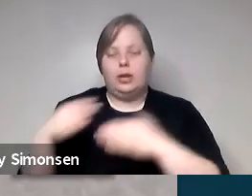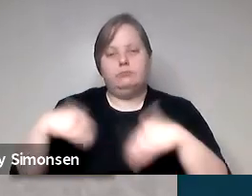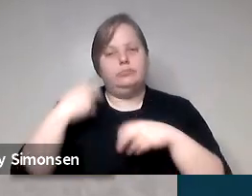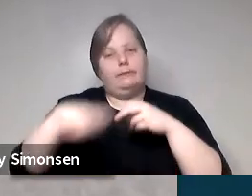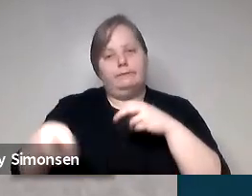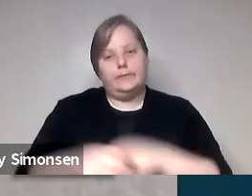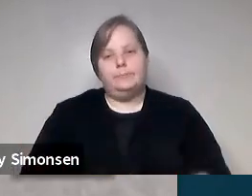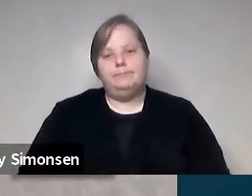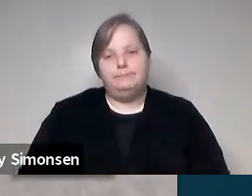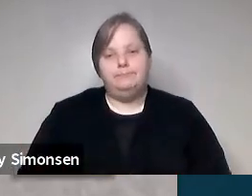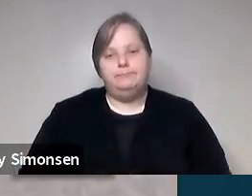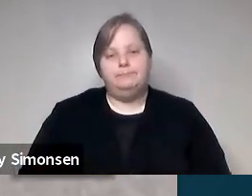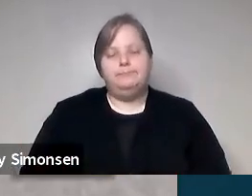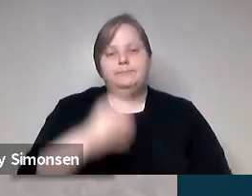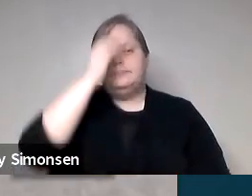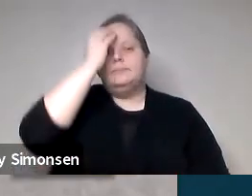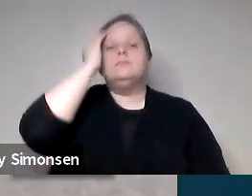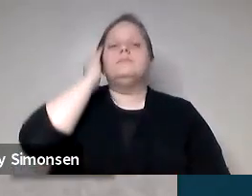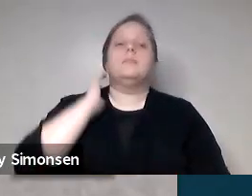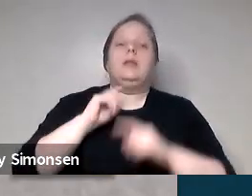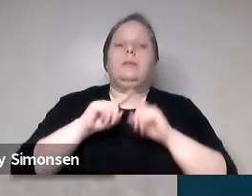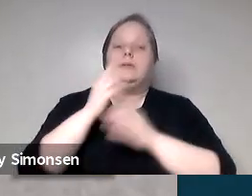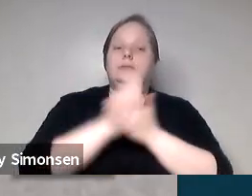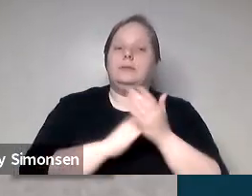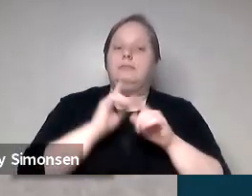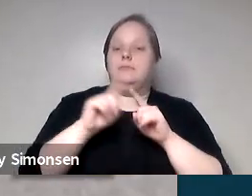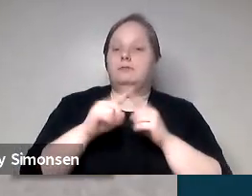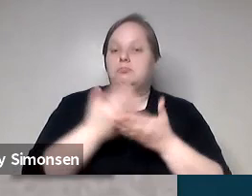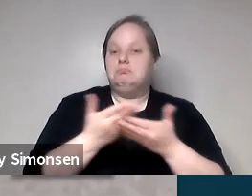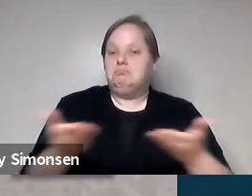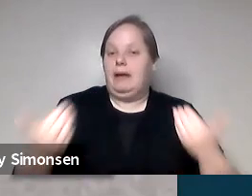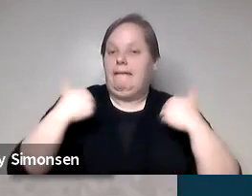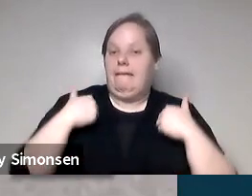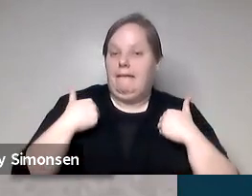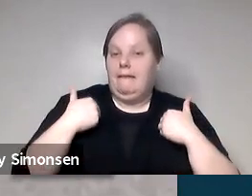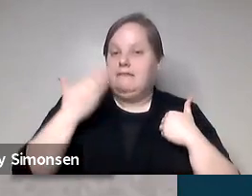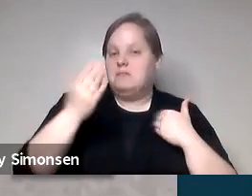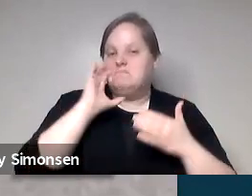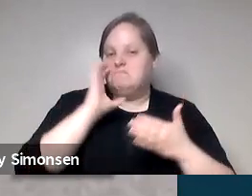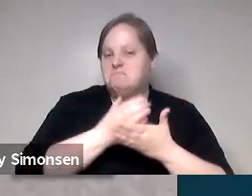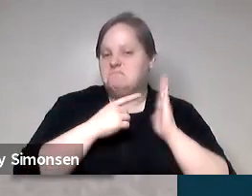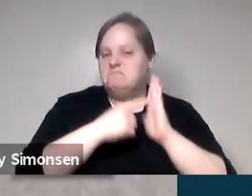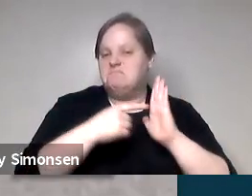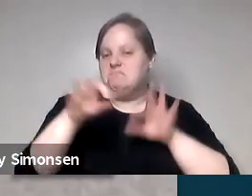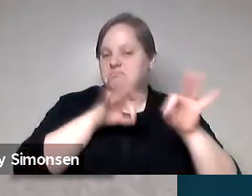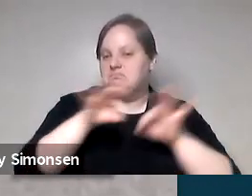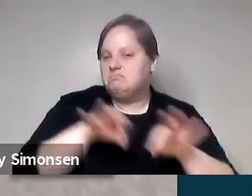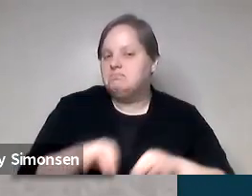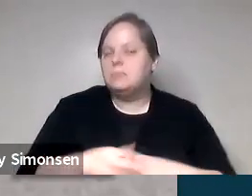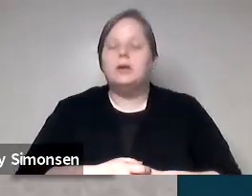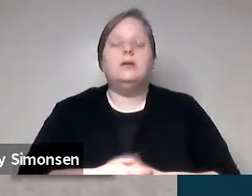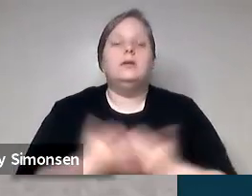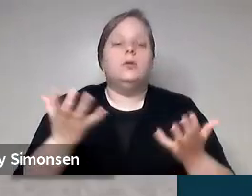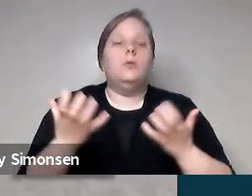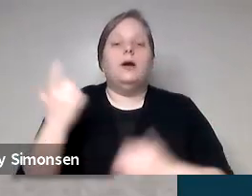difficult. But with some of the utensils we have here, I'm just going to go over, you want probably to